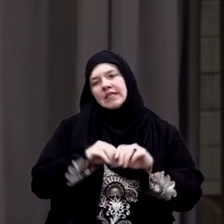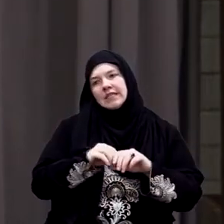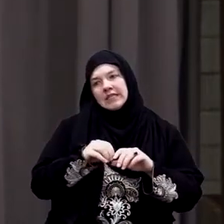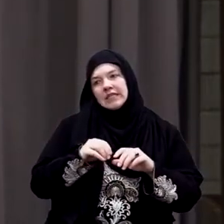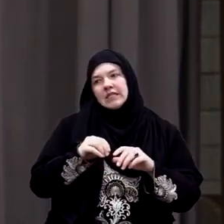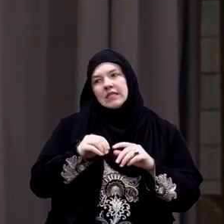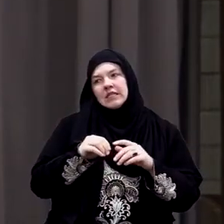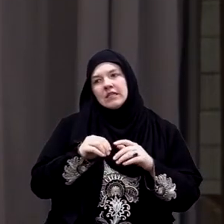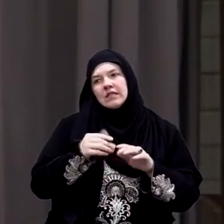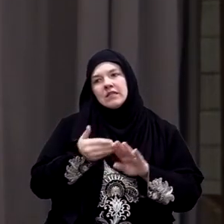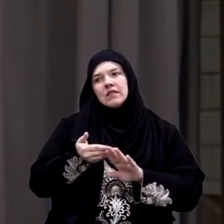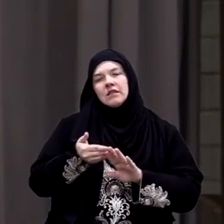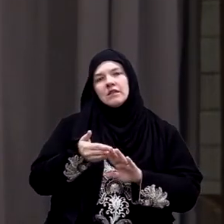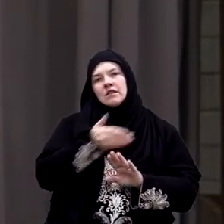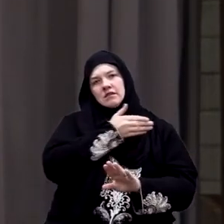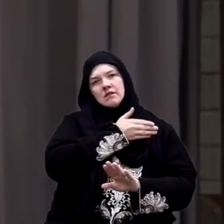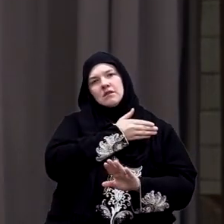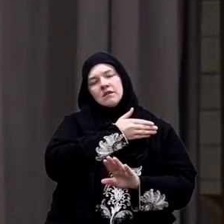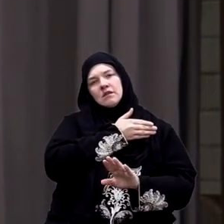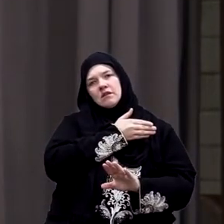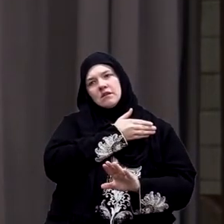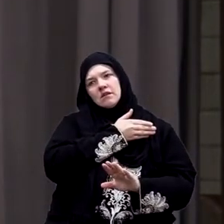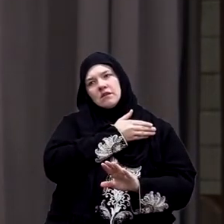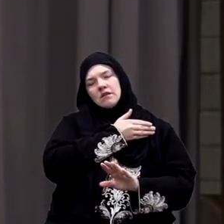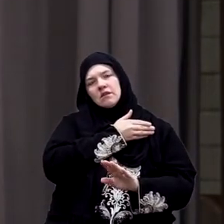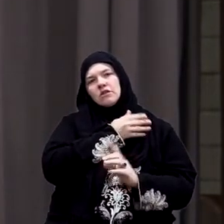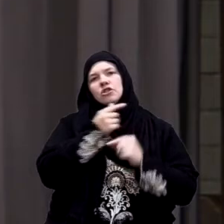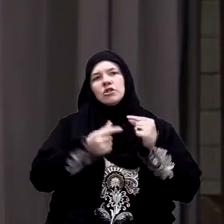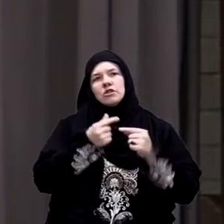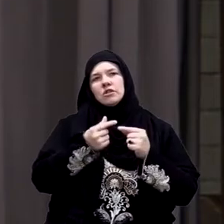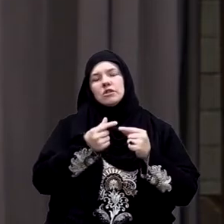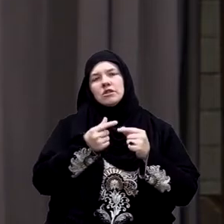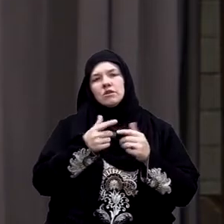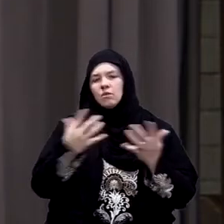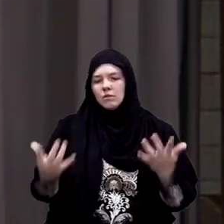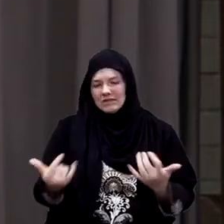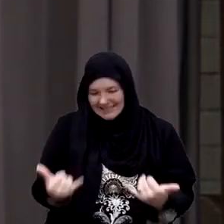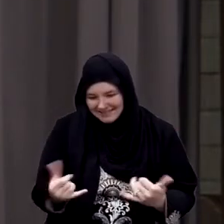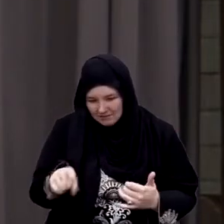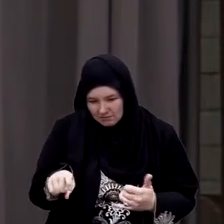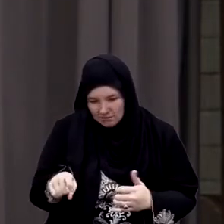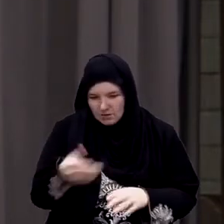following generation that we need to be better than our generation.